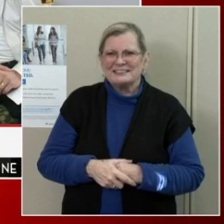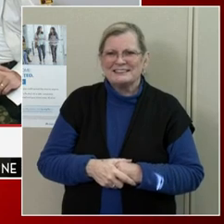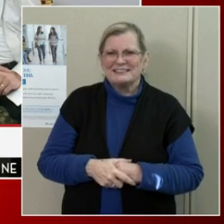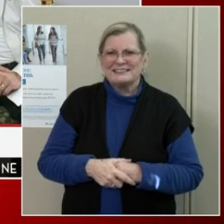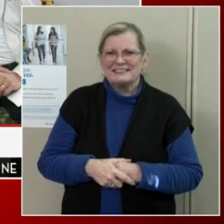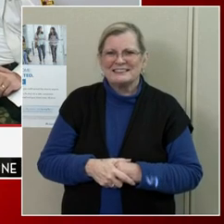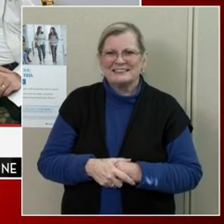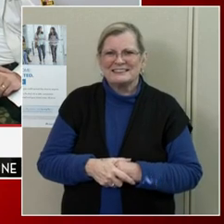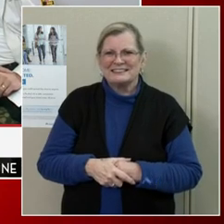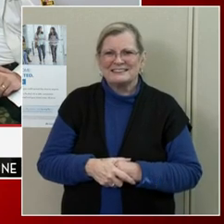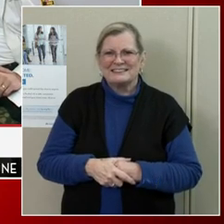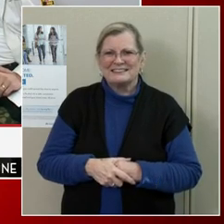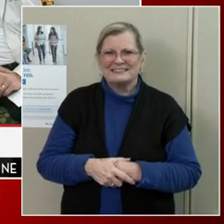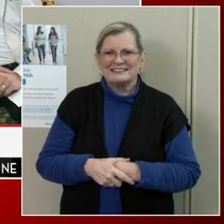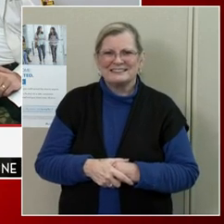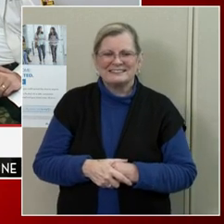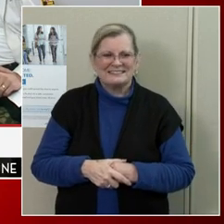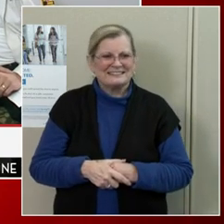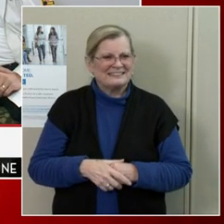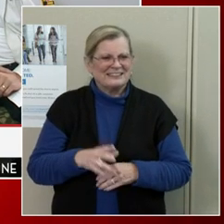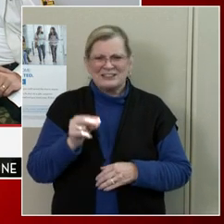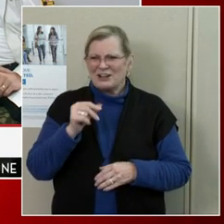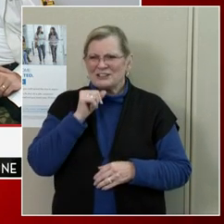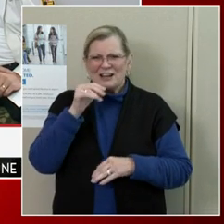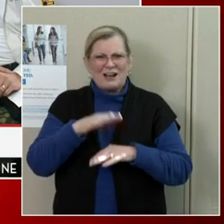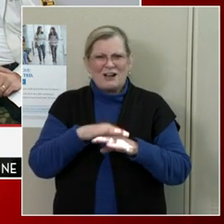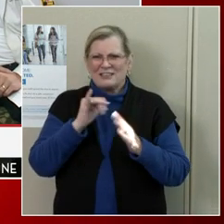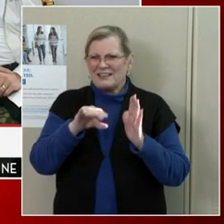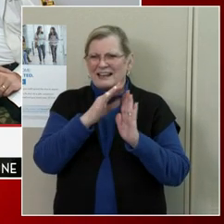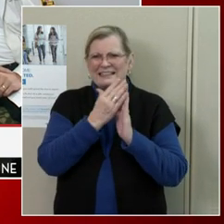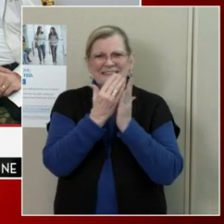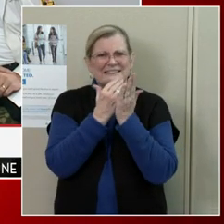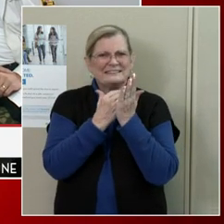Nope, I'm not Eric. Nope, nope, you're not Eric. Nope.